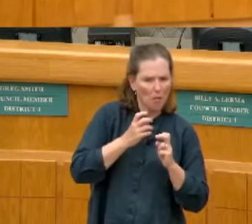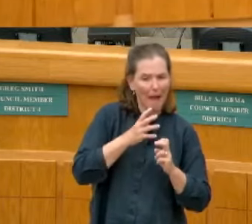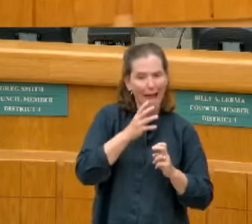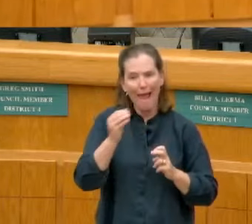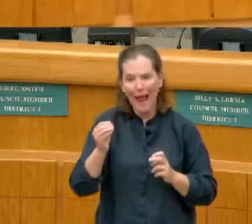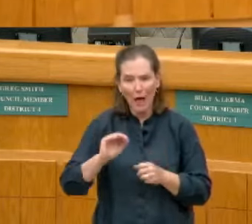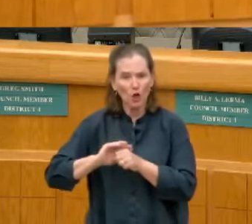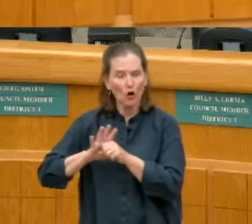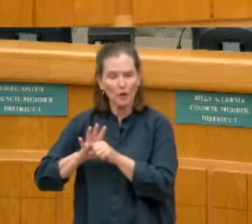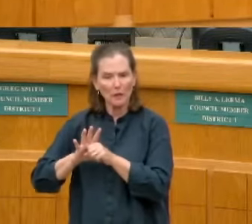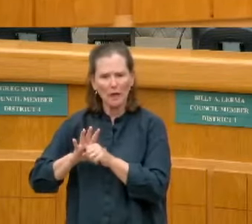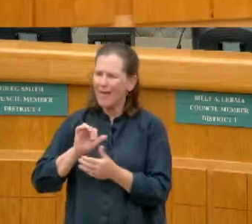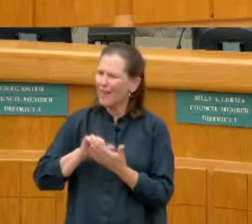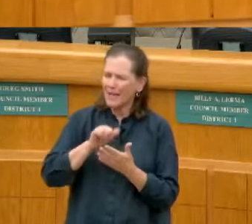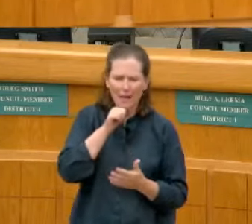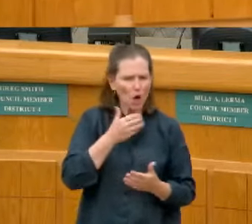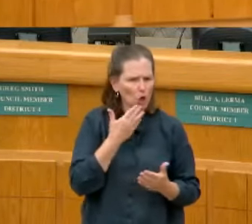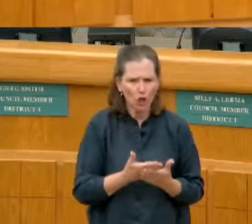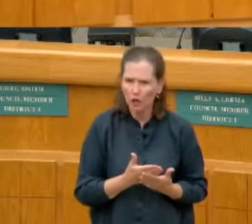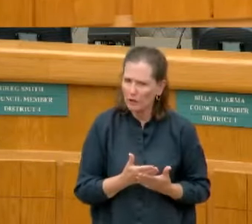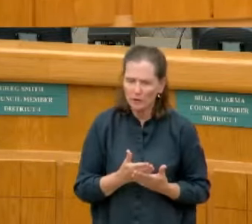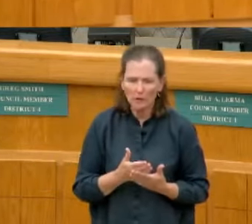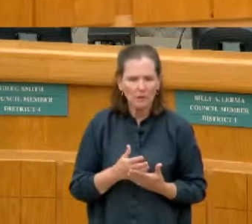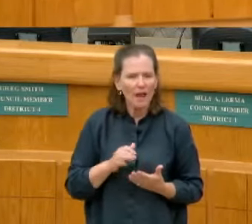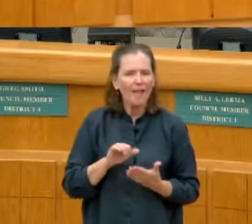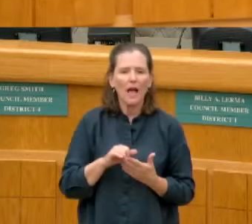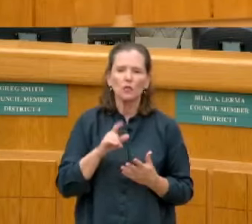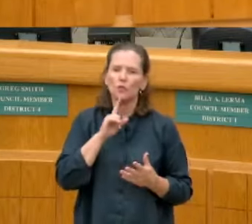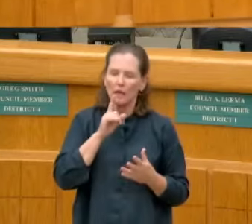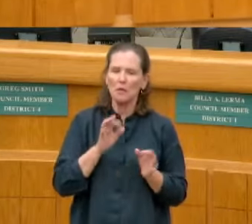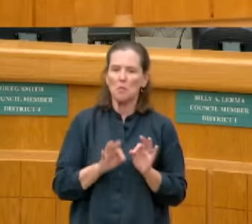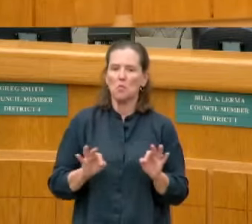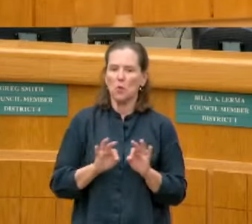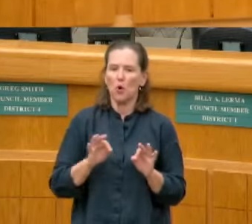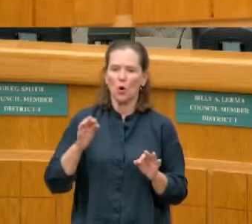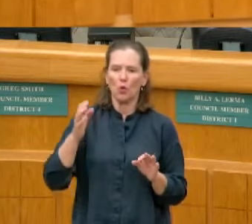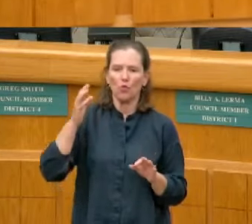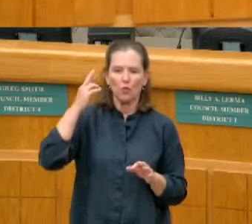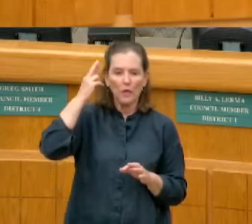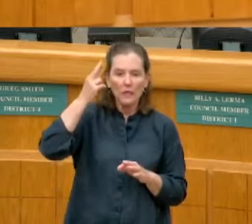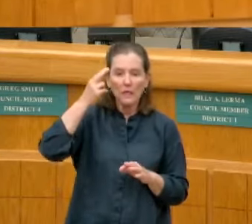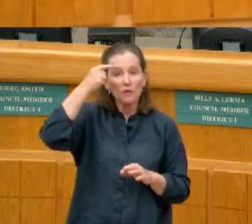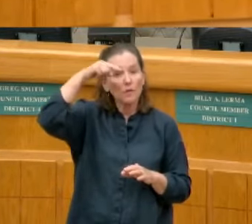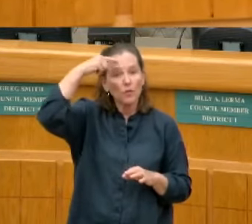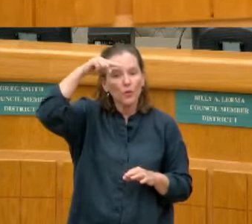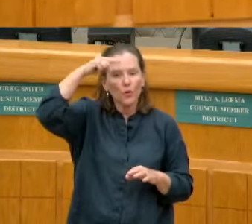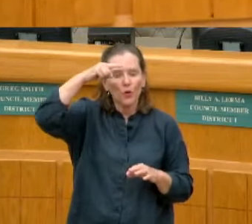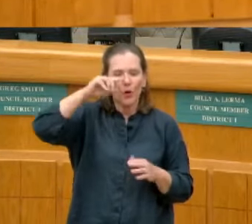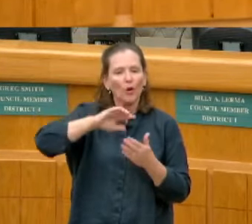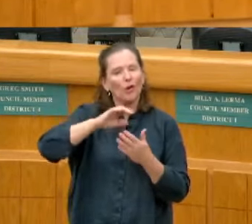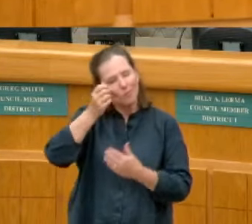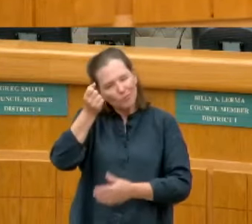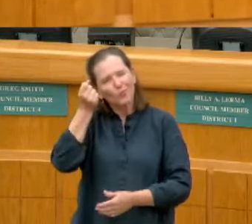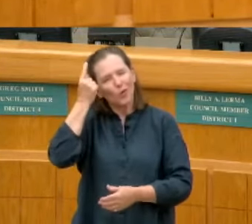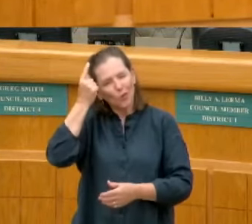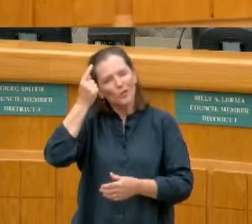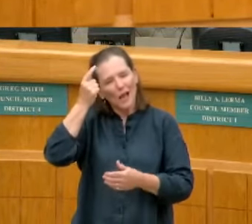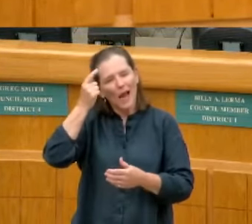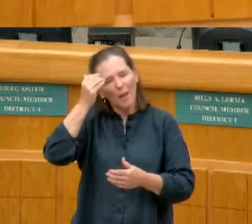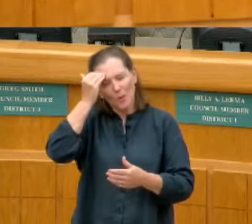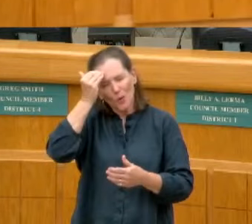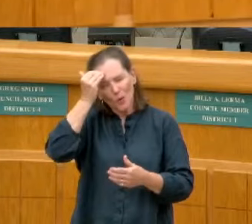good either. So this is a great reason to get informed and get your children vaccinated if they qualify in that